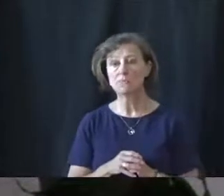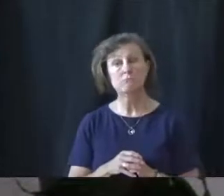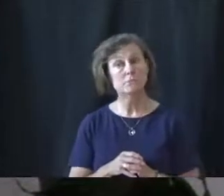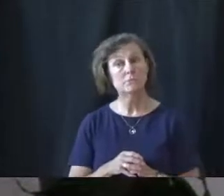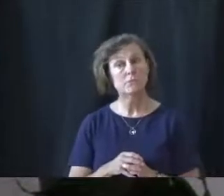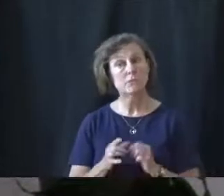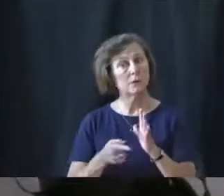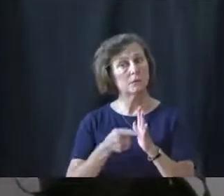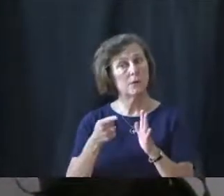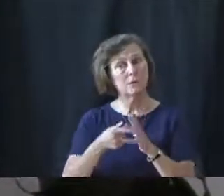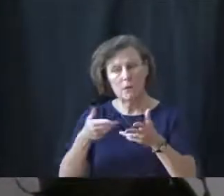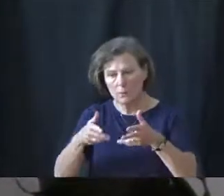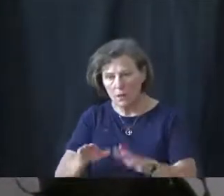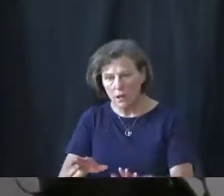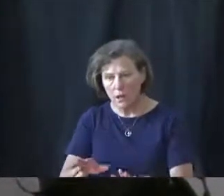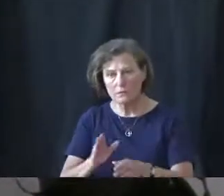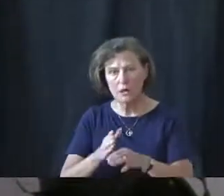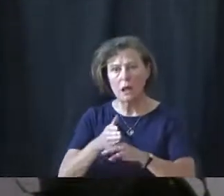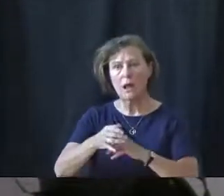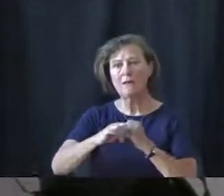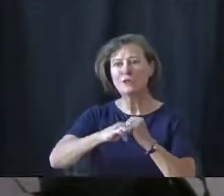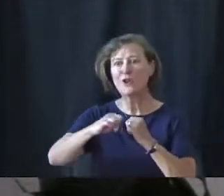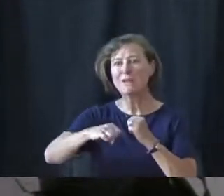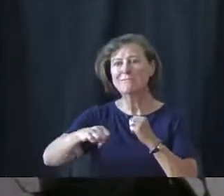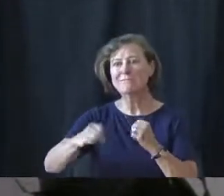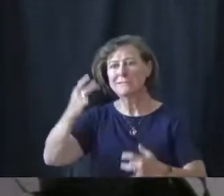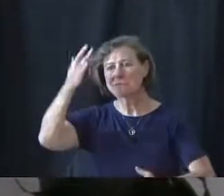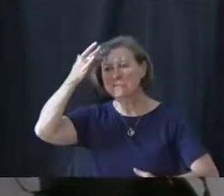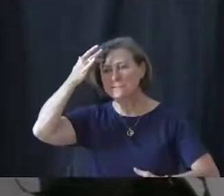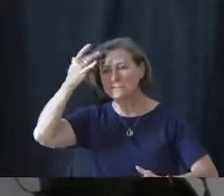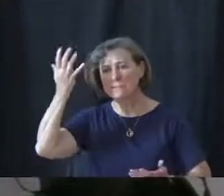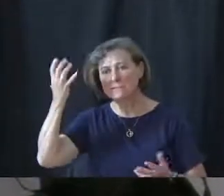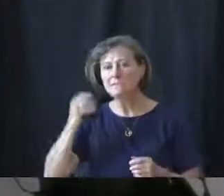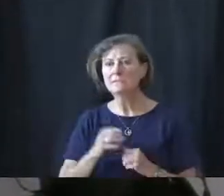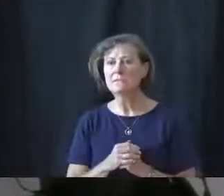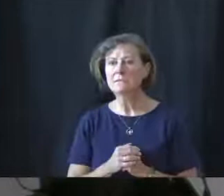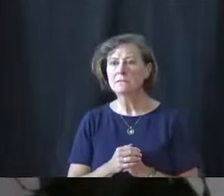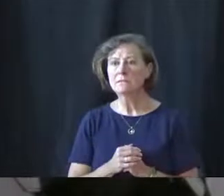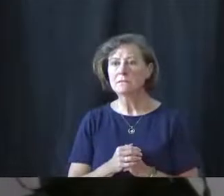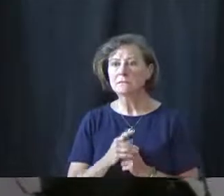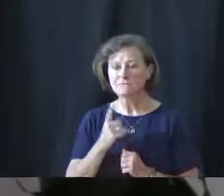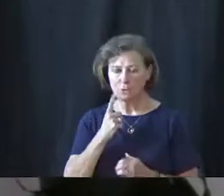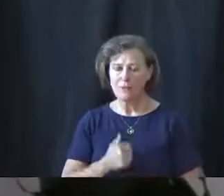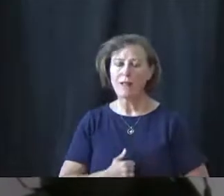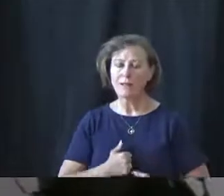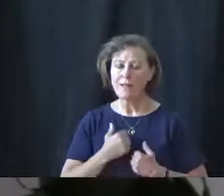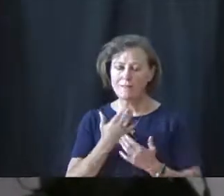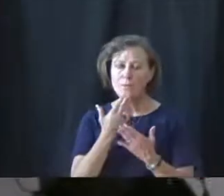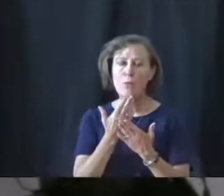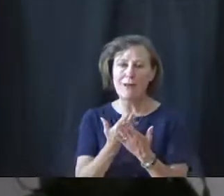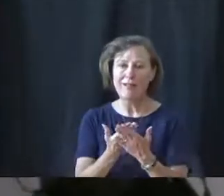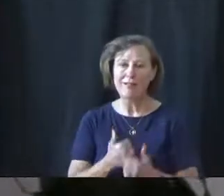Sometimes the loss is after an extended illness or a life well lived,